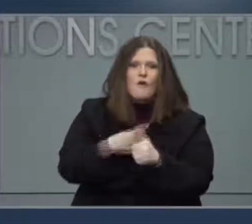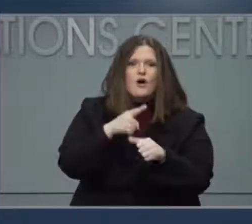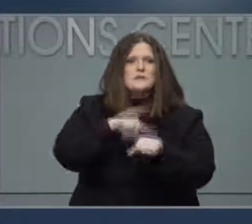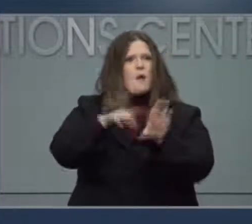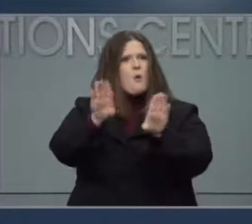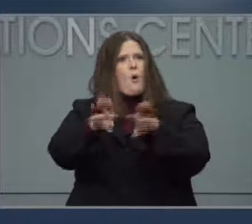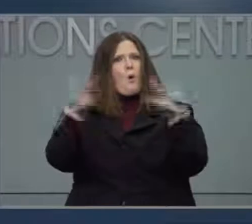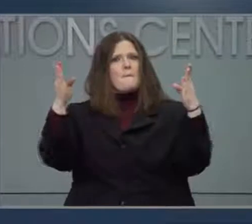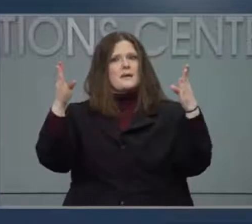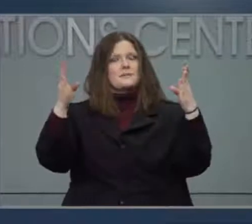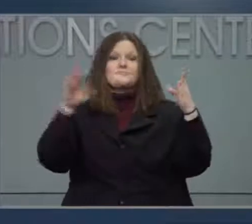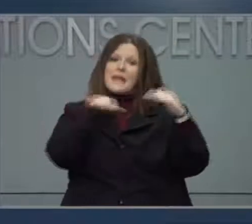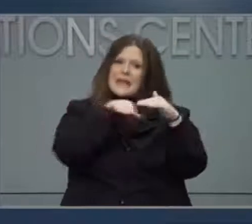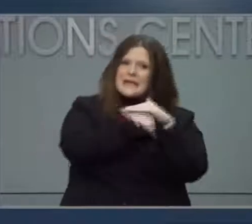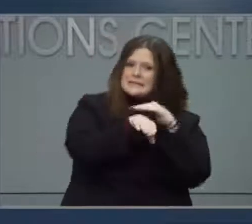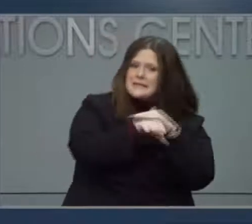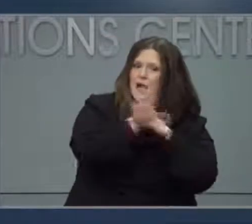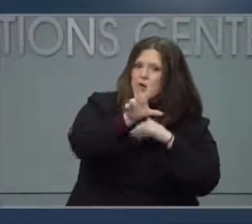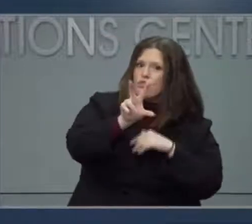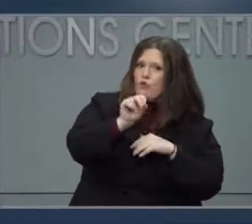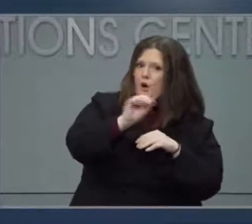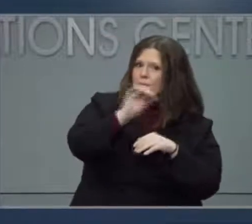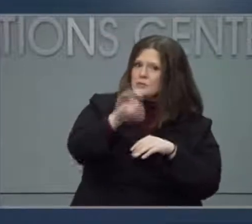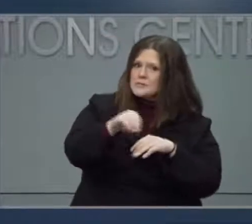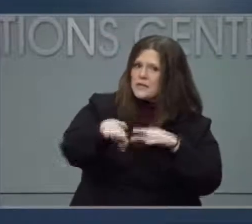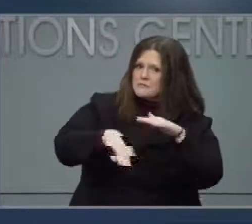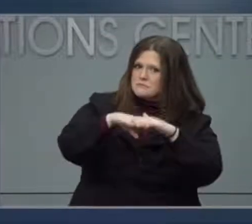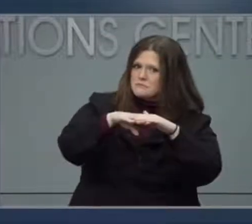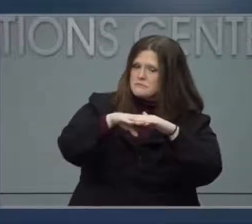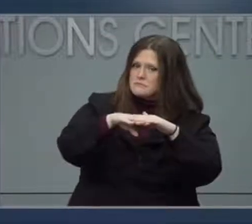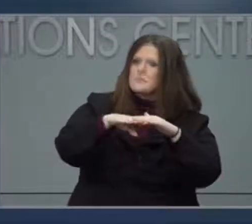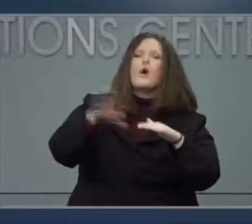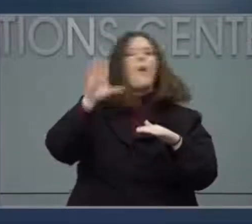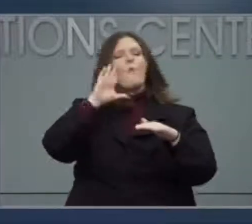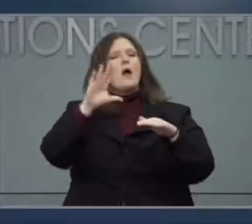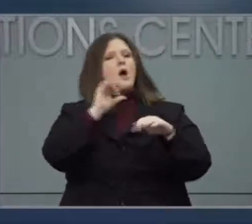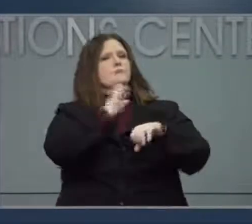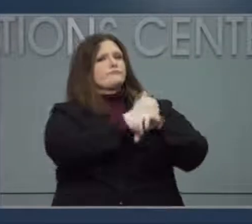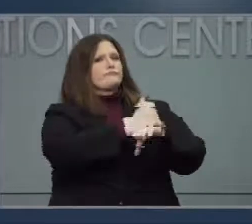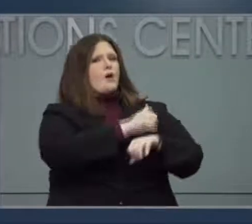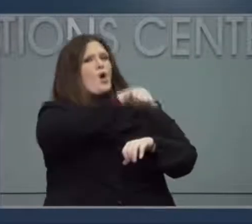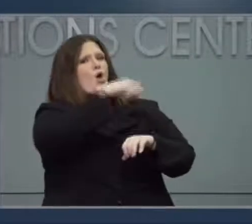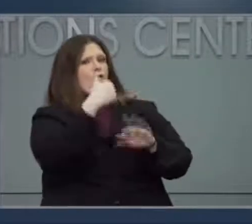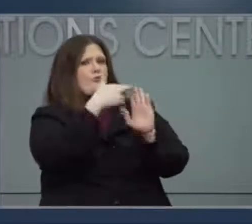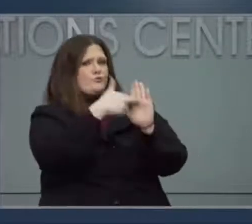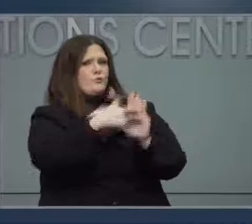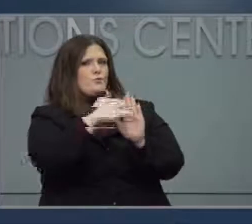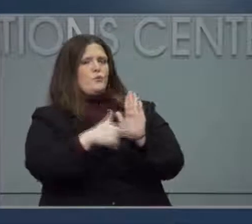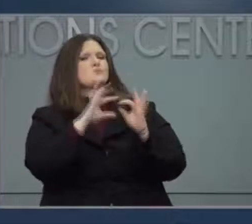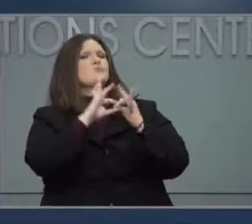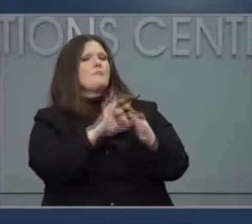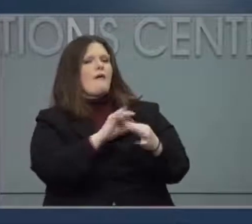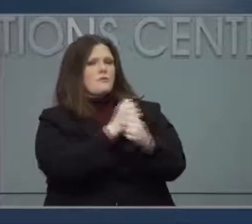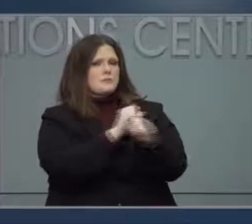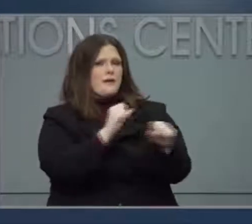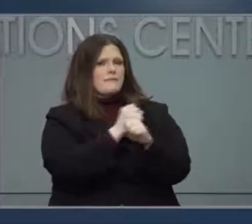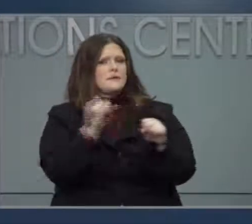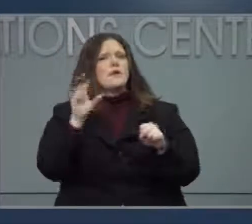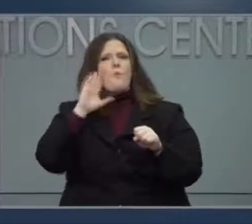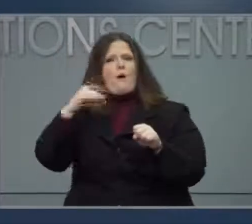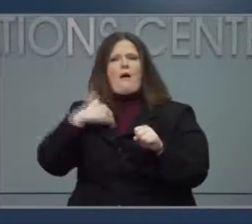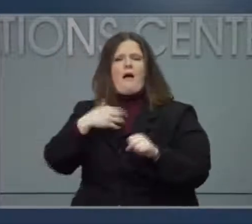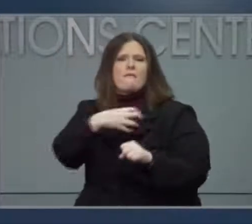30%. Other safety protocols will be imposed, and officials will enforce these